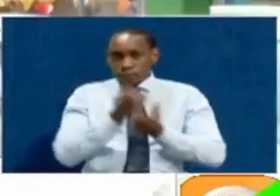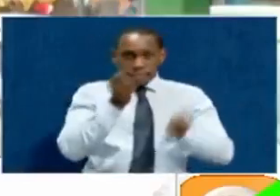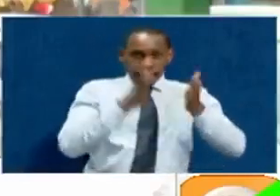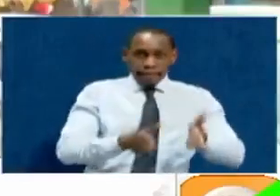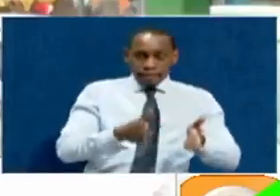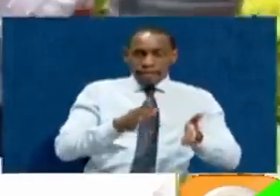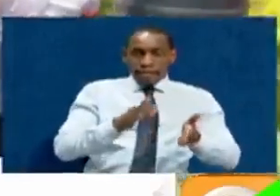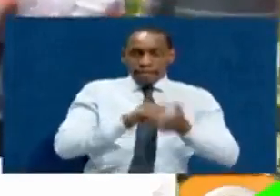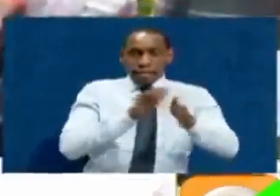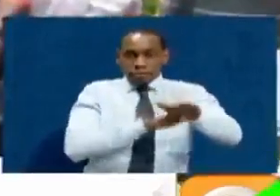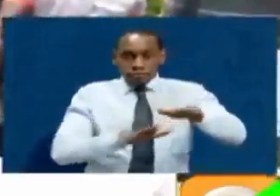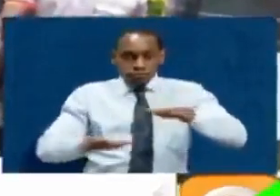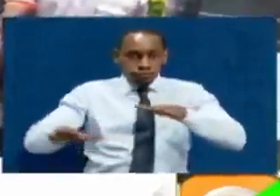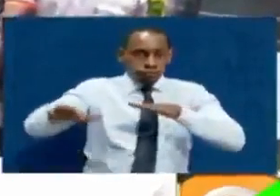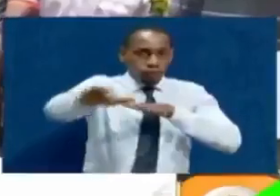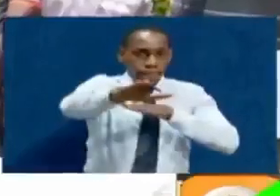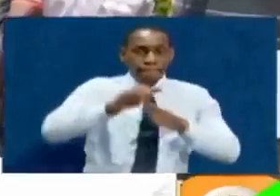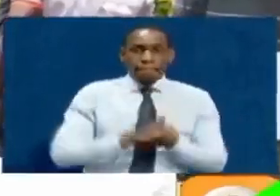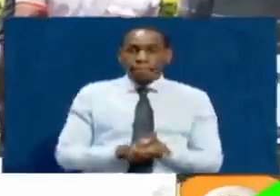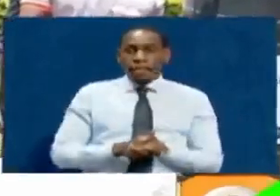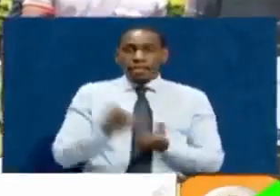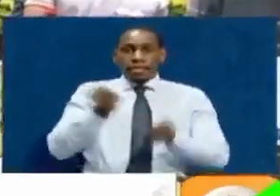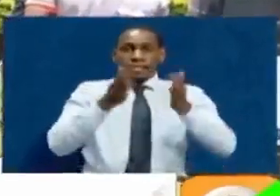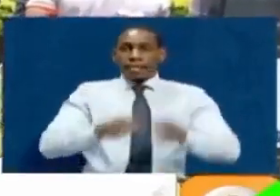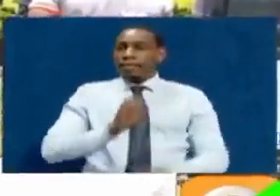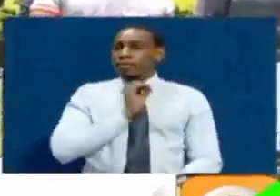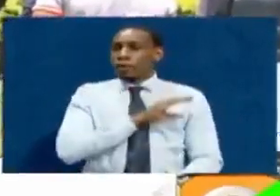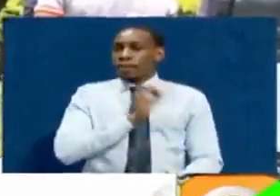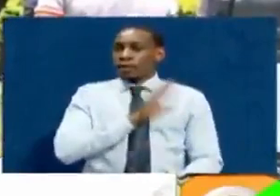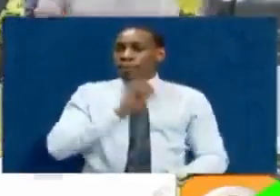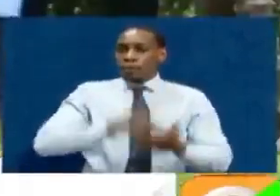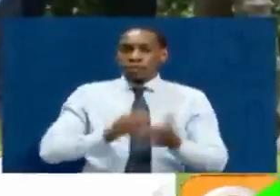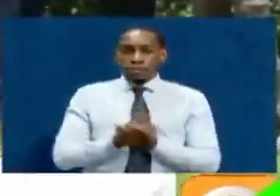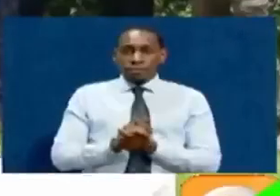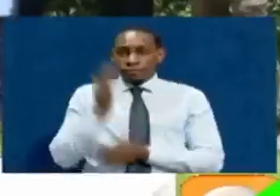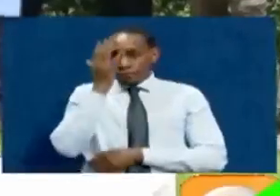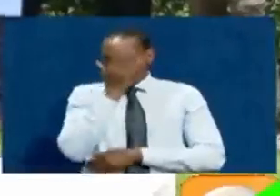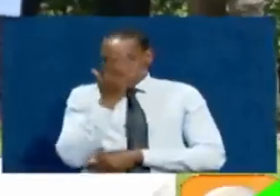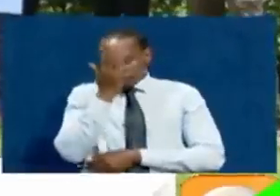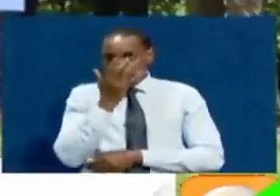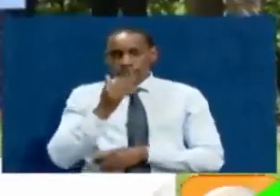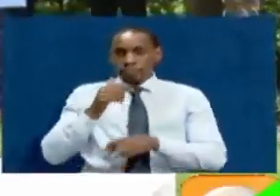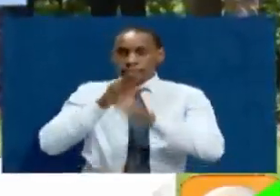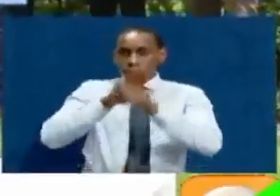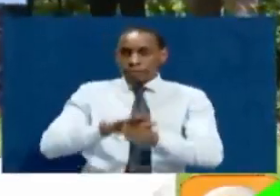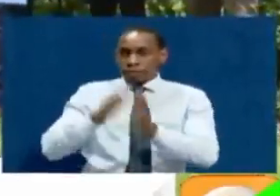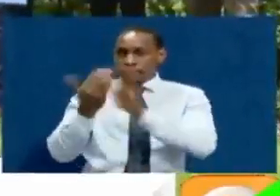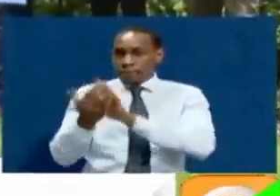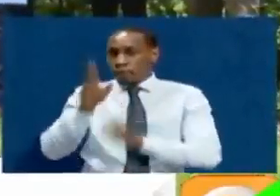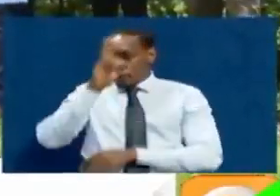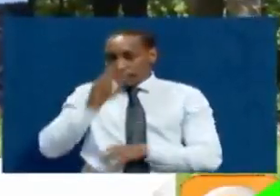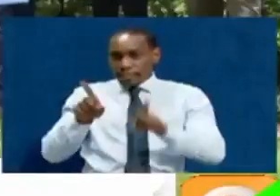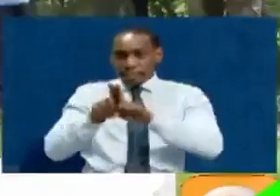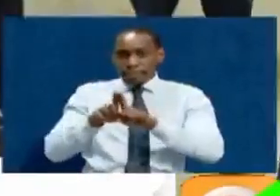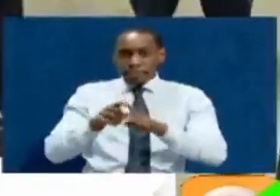dereva anayefanya hiyo faraping. The truckers protest what they describe as humiliation at the hands of police officers and